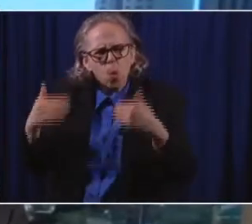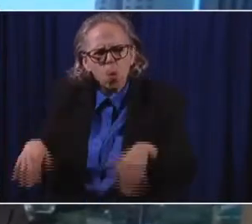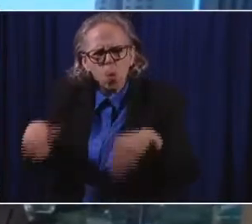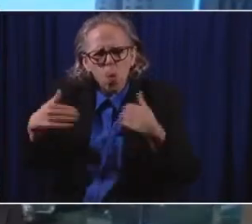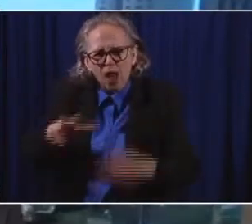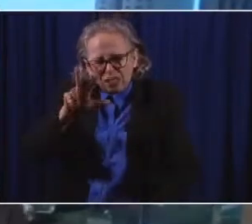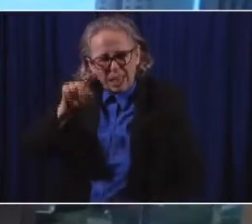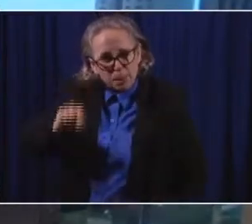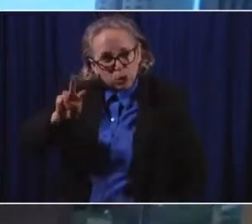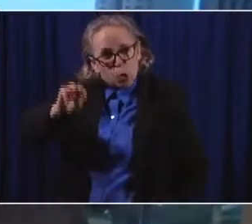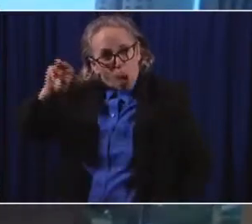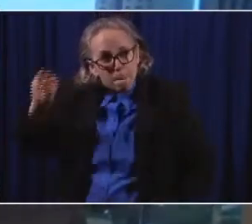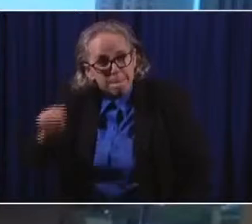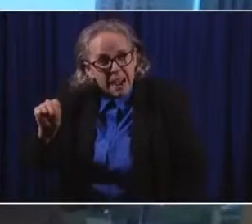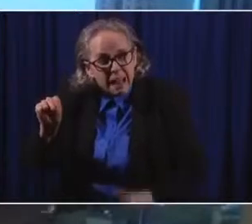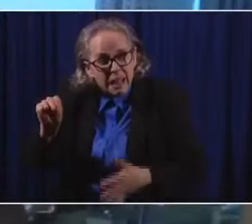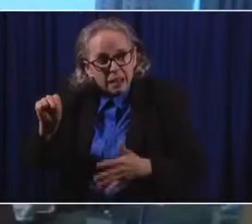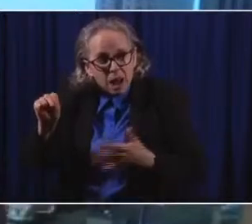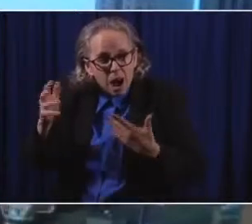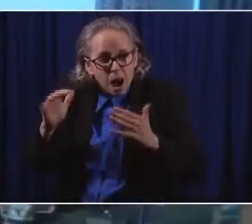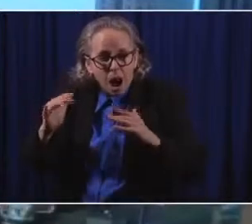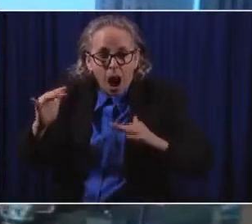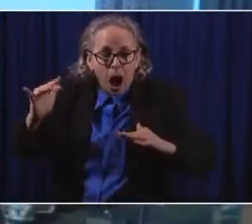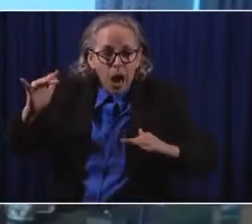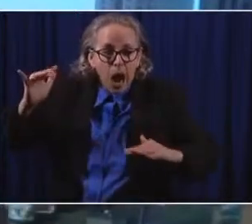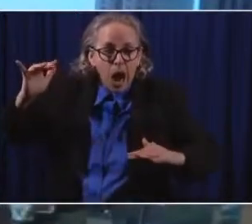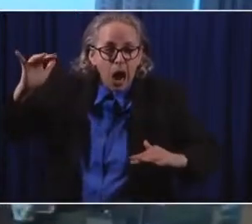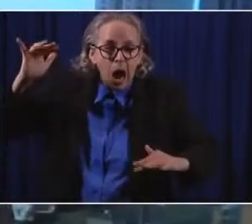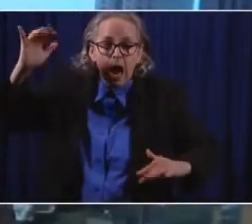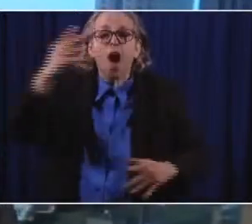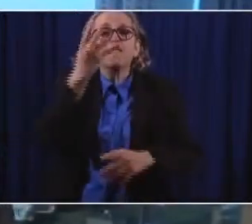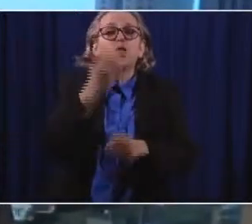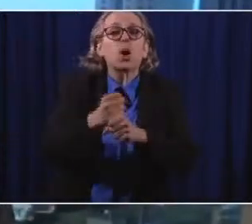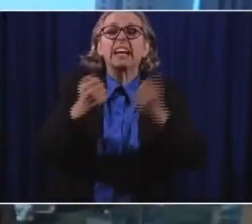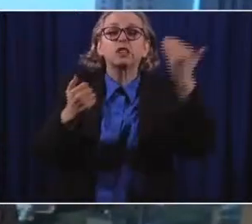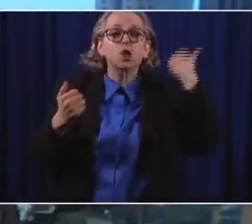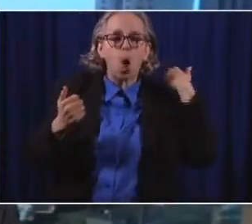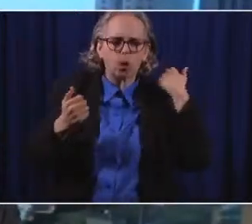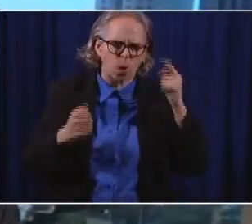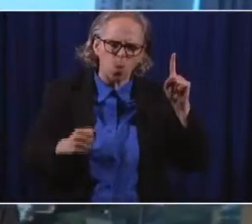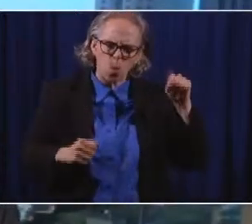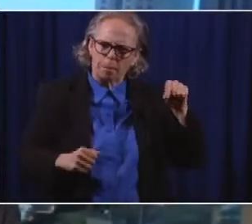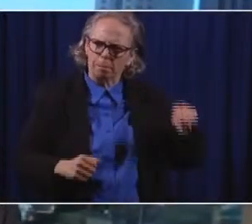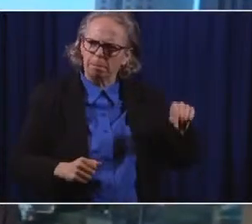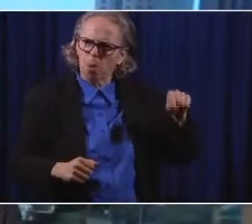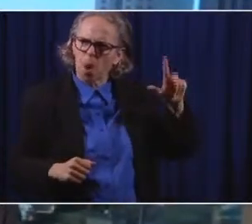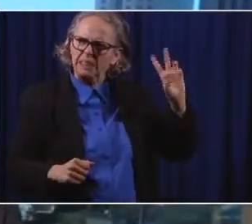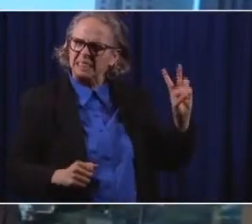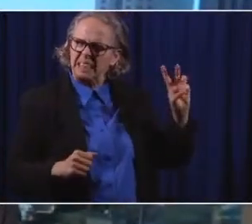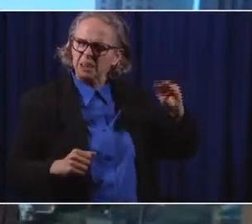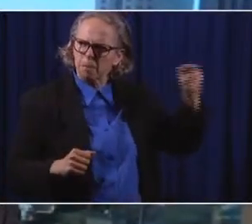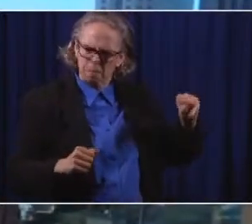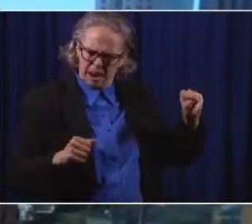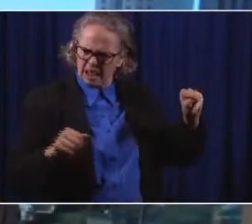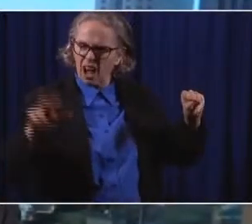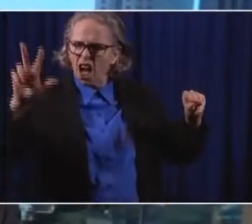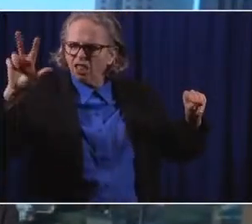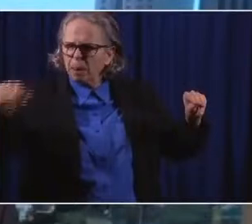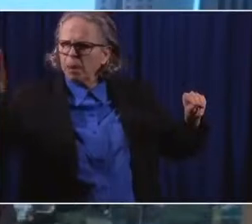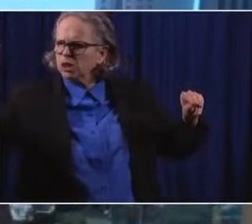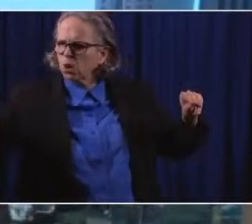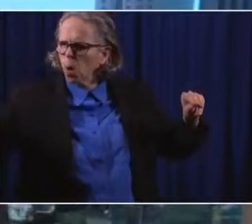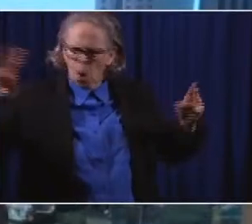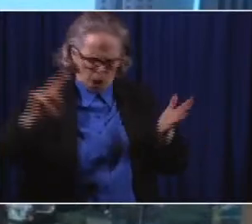4 years ago, the number was 1.6 million. So we've clearly seen a doubling in absentee voting in Ohio. The bottom line is